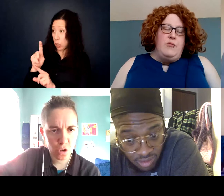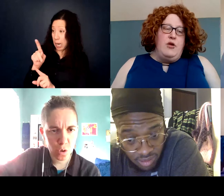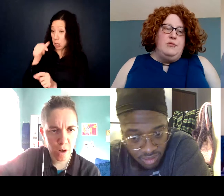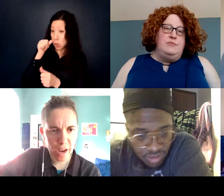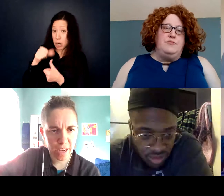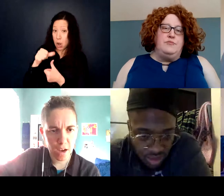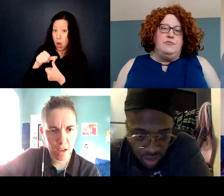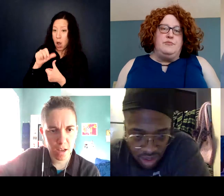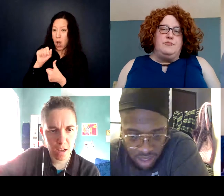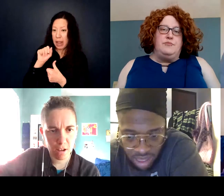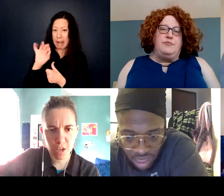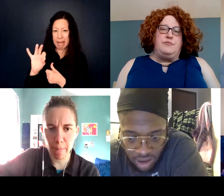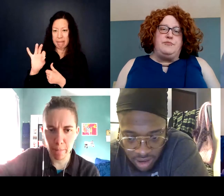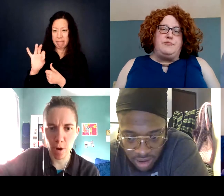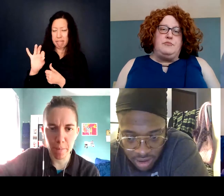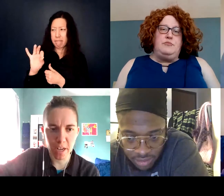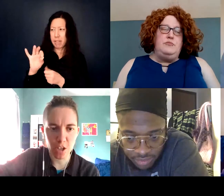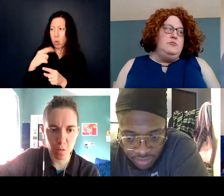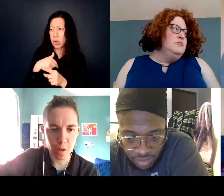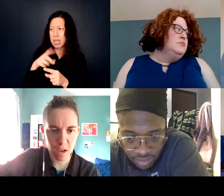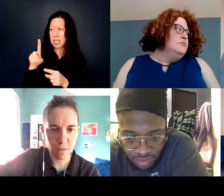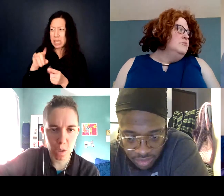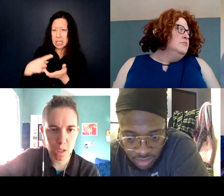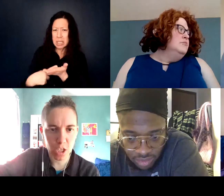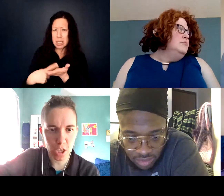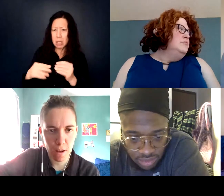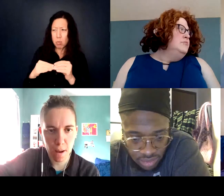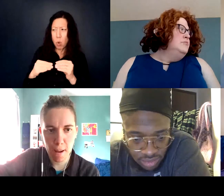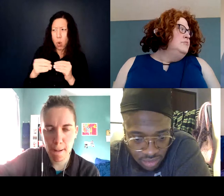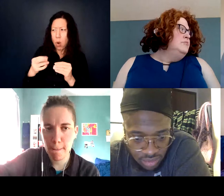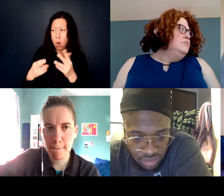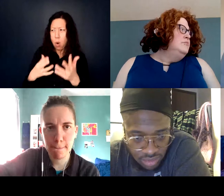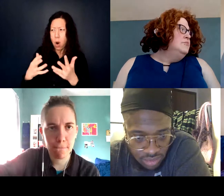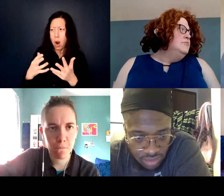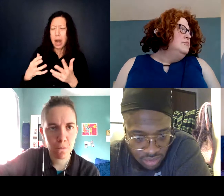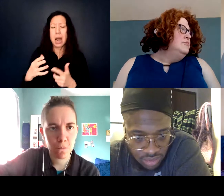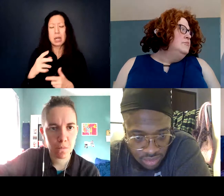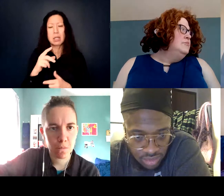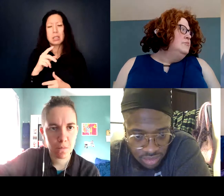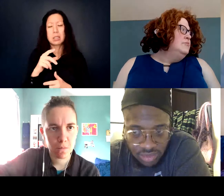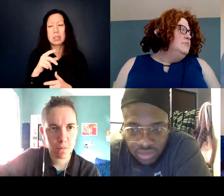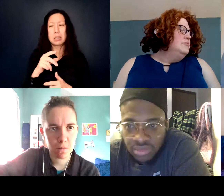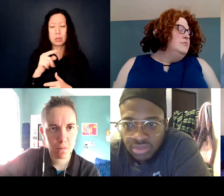Yeah, this is track, not to my memory, but I do remember that conversation.